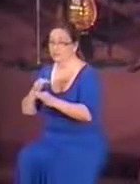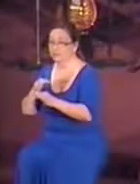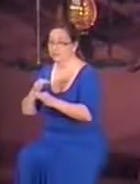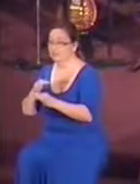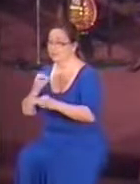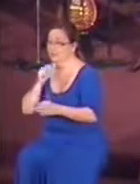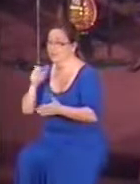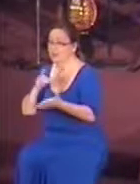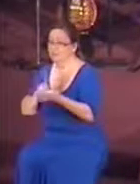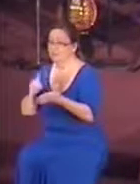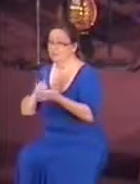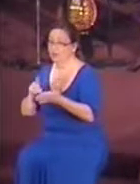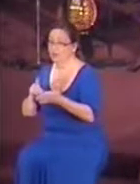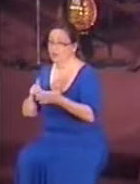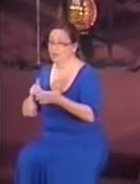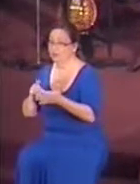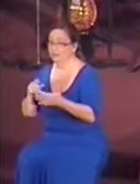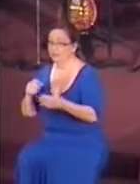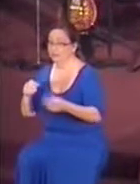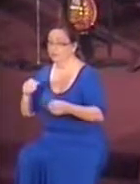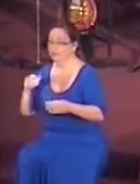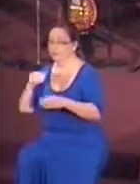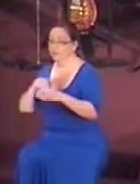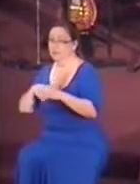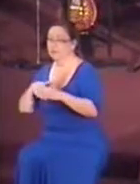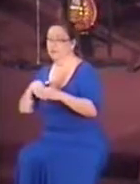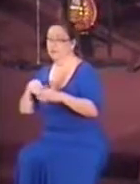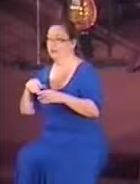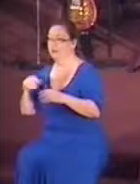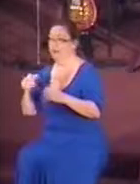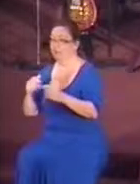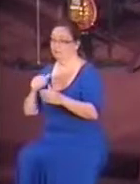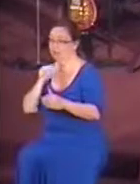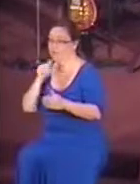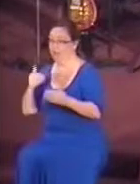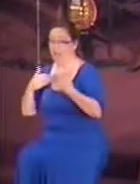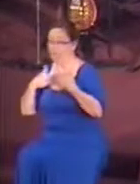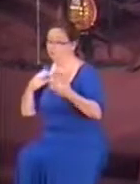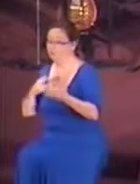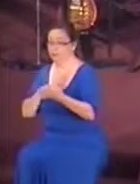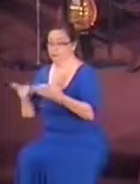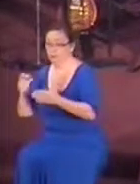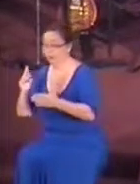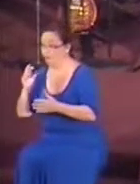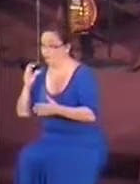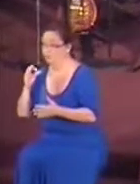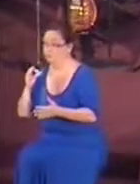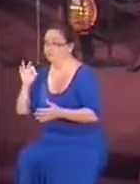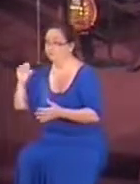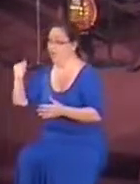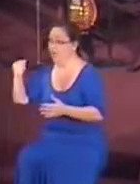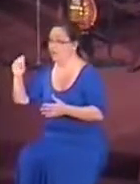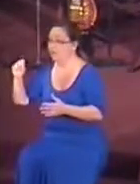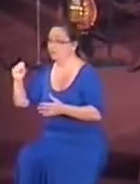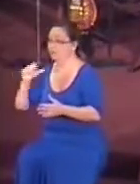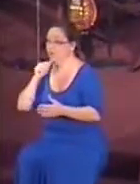in the absence of truth or belief in the absence of facts or taking a blind leap into the darkness. Oh,